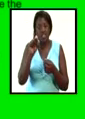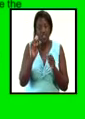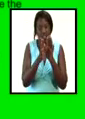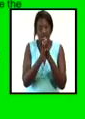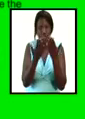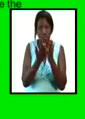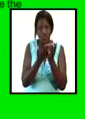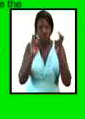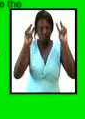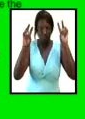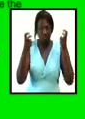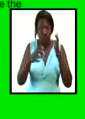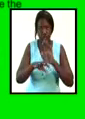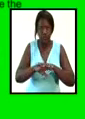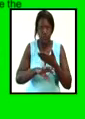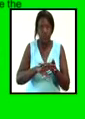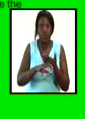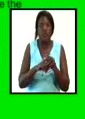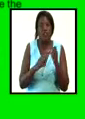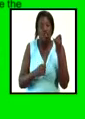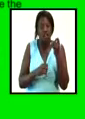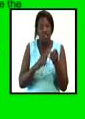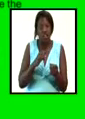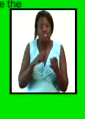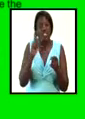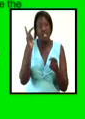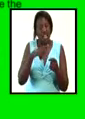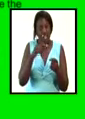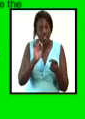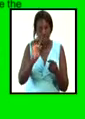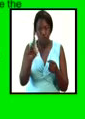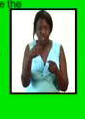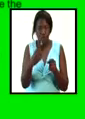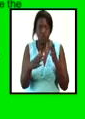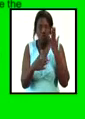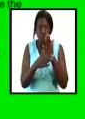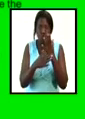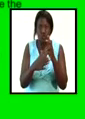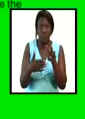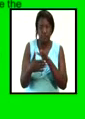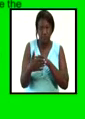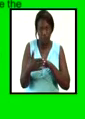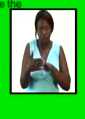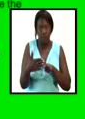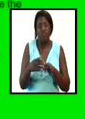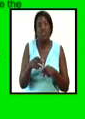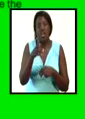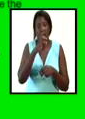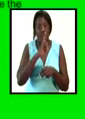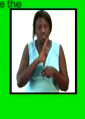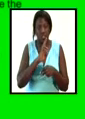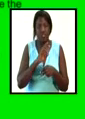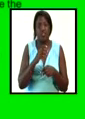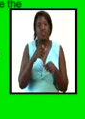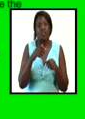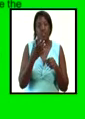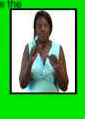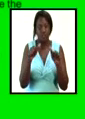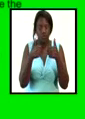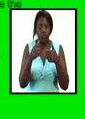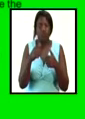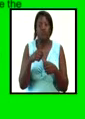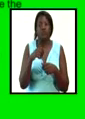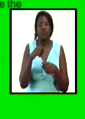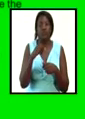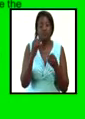And lastly, go one last time through your work to check you have answered everything correctly. This concludes the